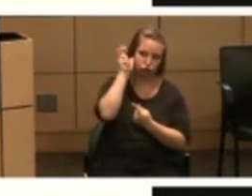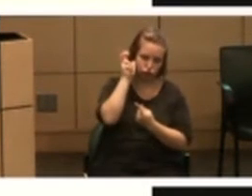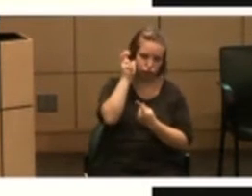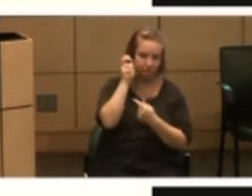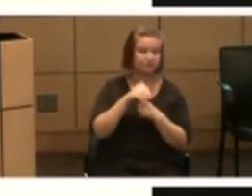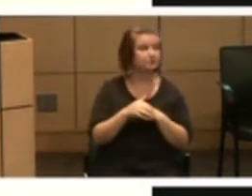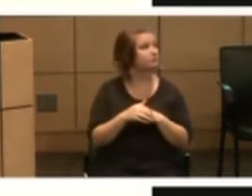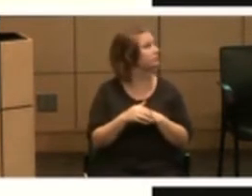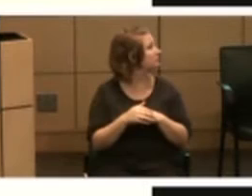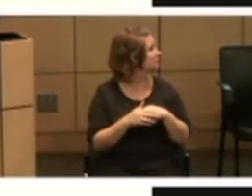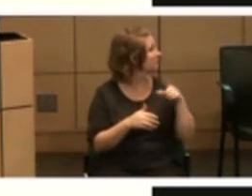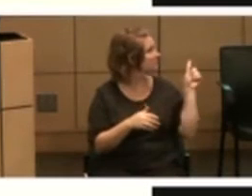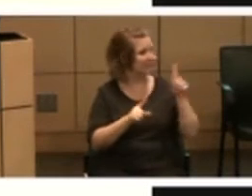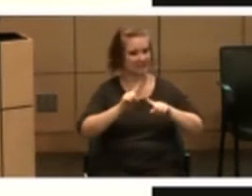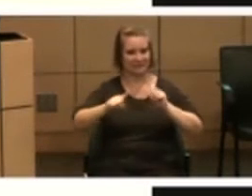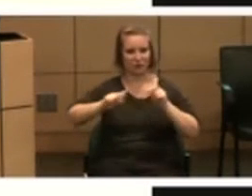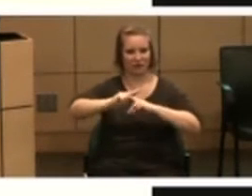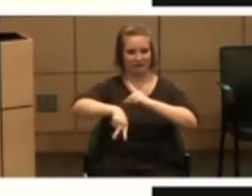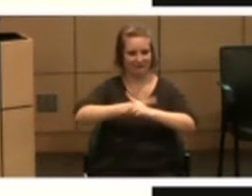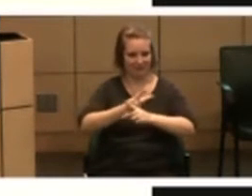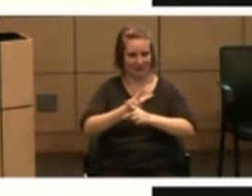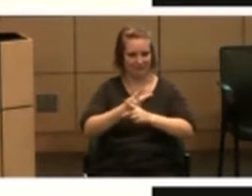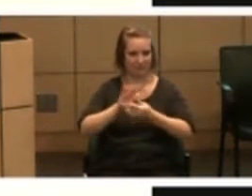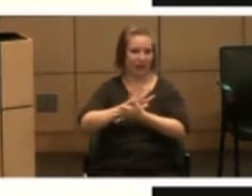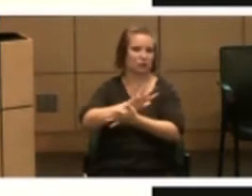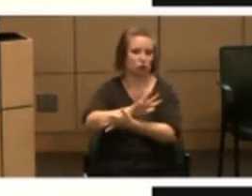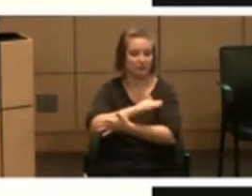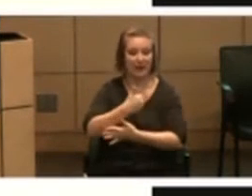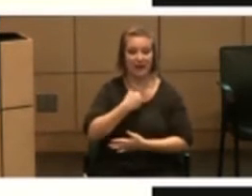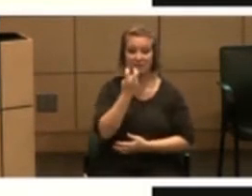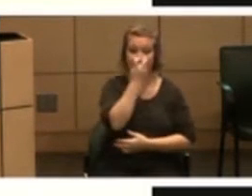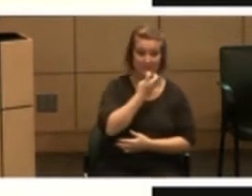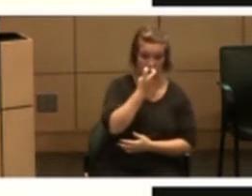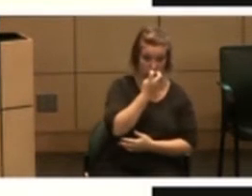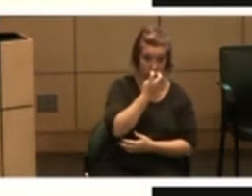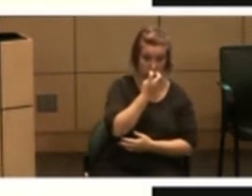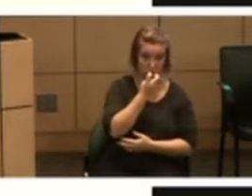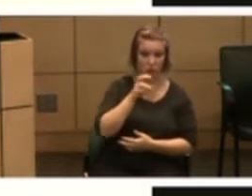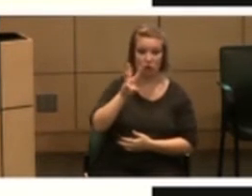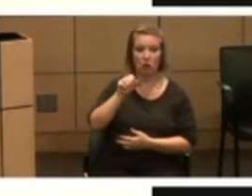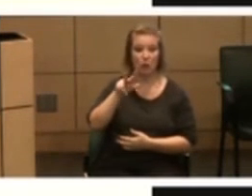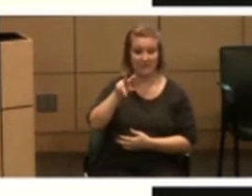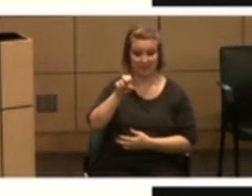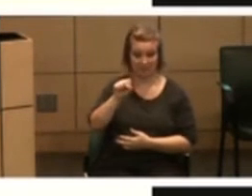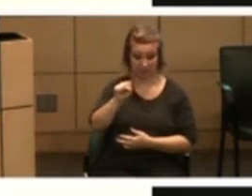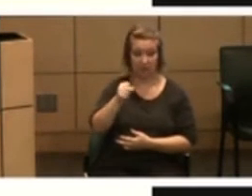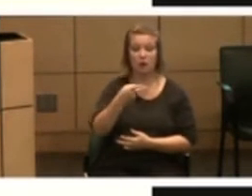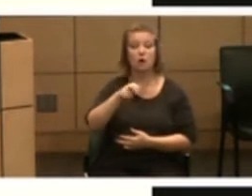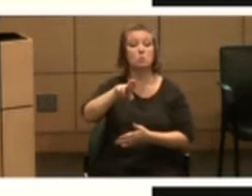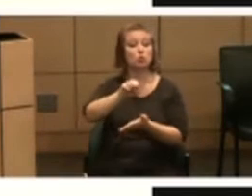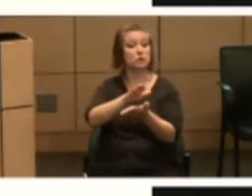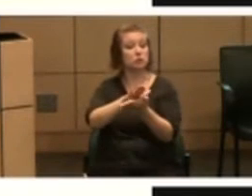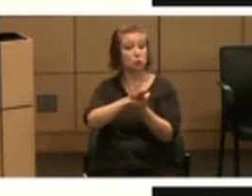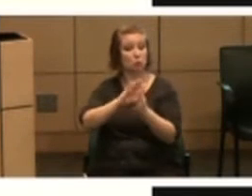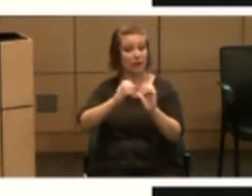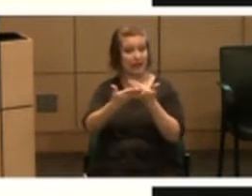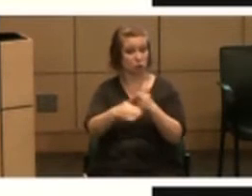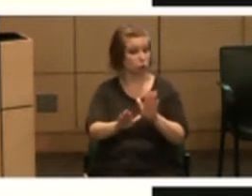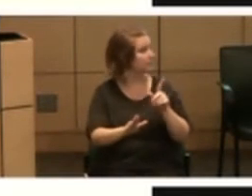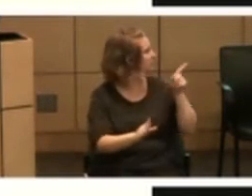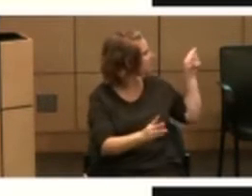a different kind of masker. We have speech. So here's this wave from before. And in a preschool classroom, what I've showed you here is the